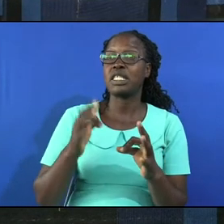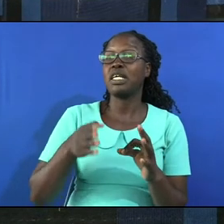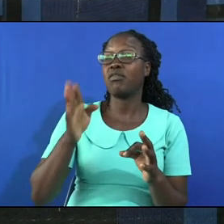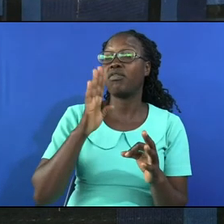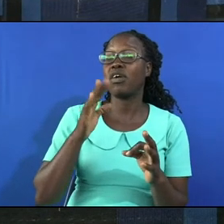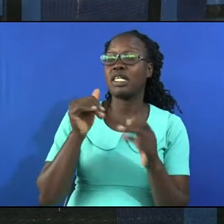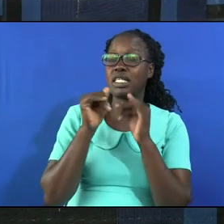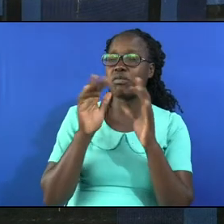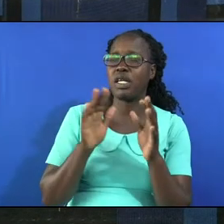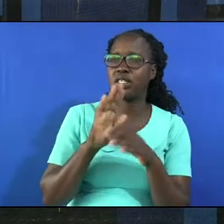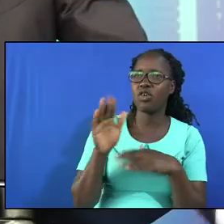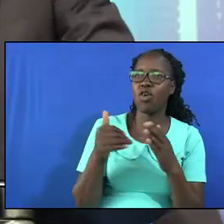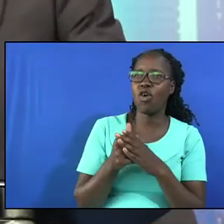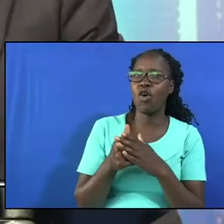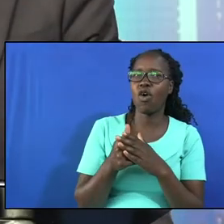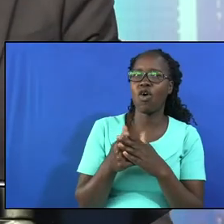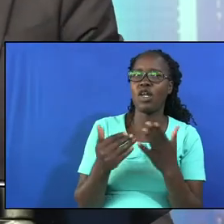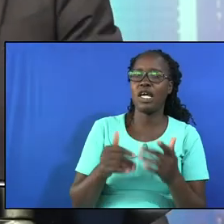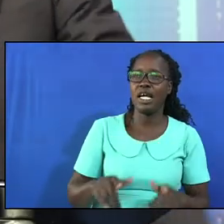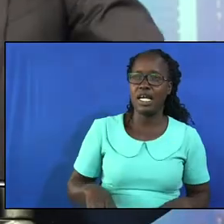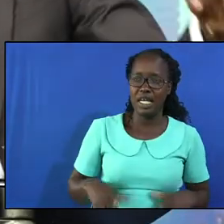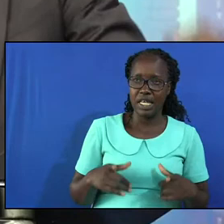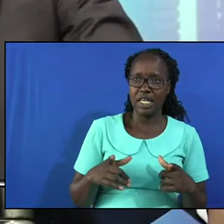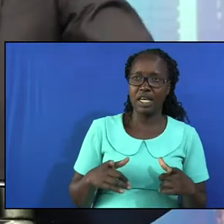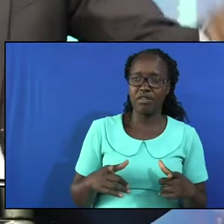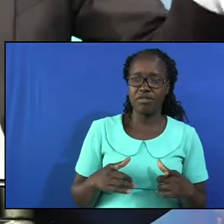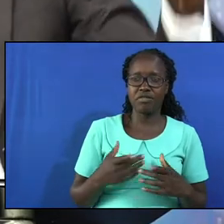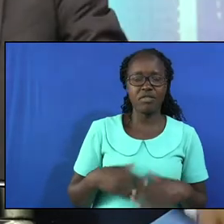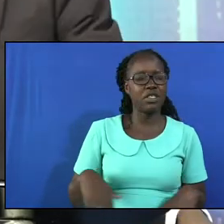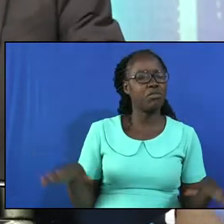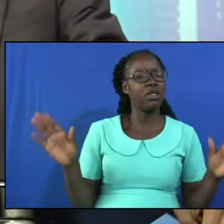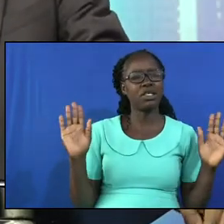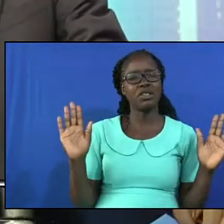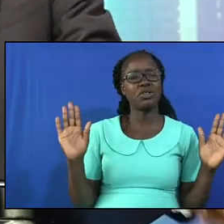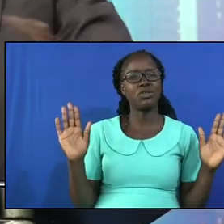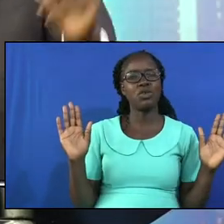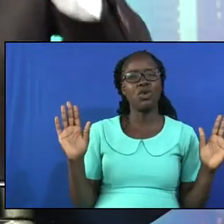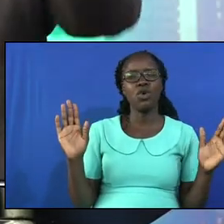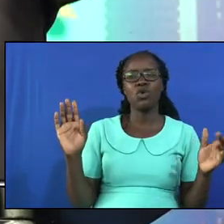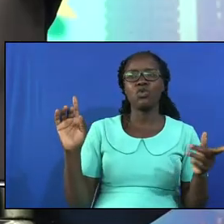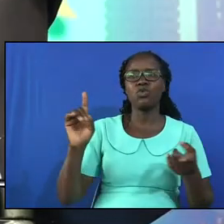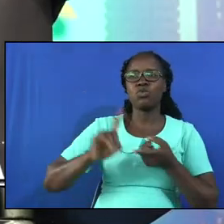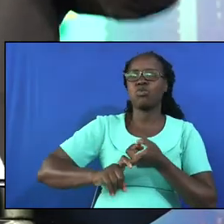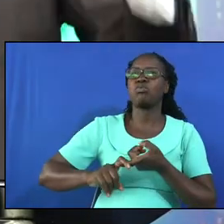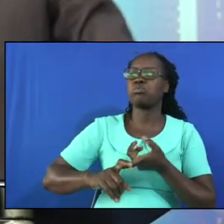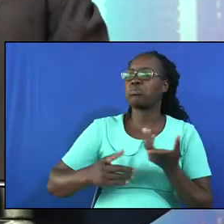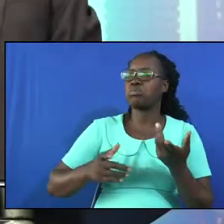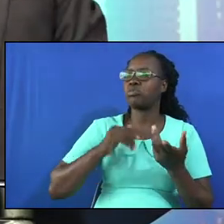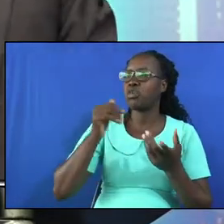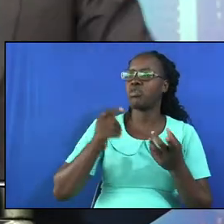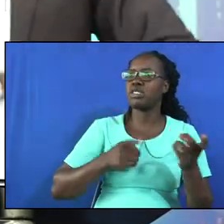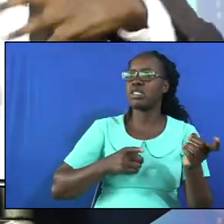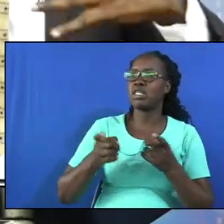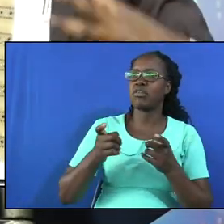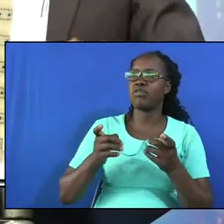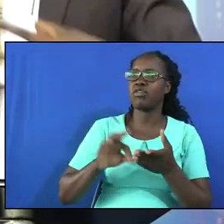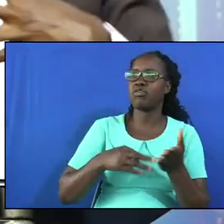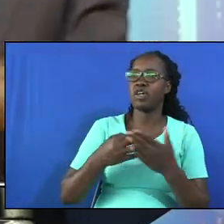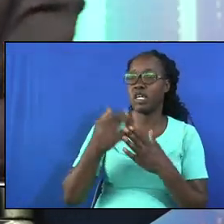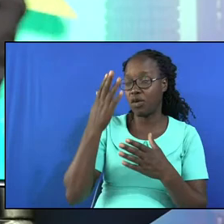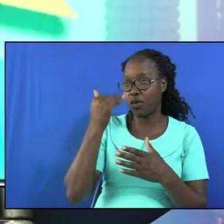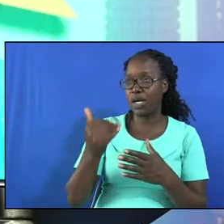God has blessed all aspects of our life, desperation to hook up should not drive us to failure. Because